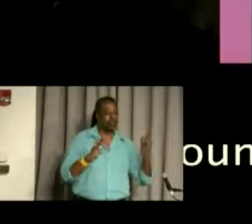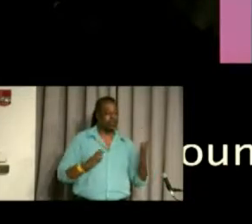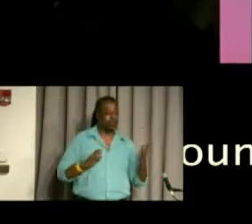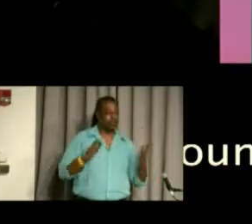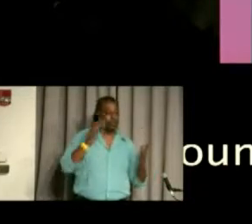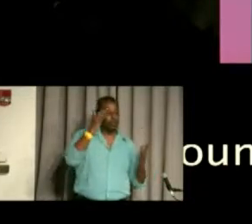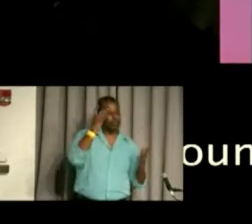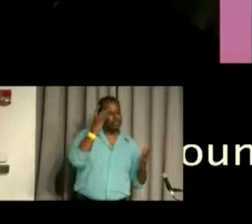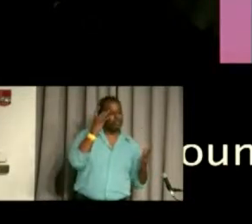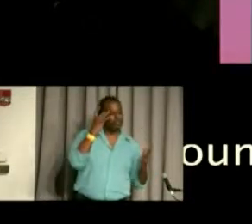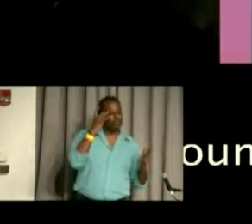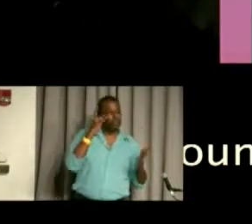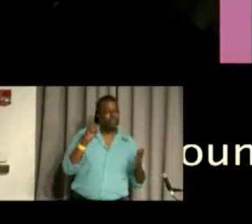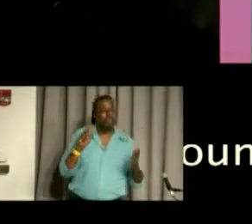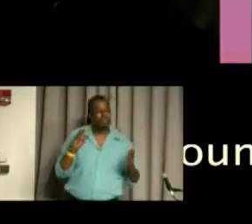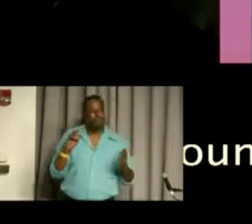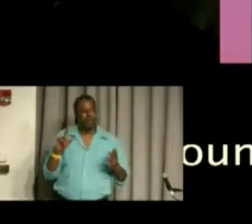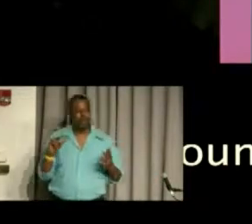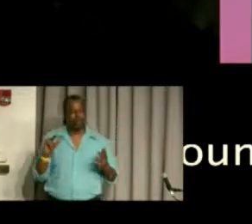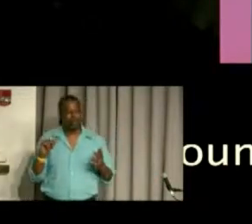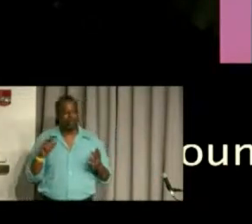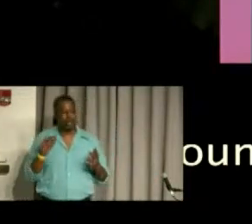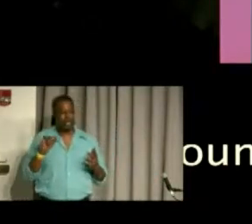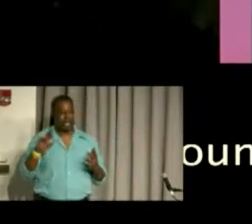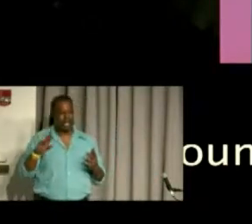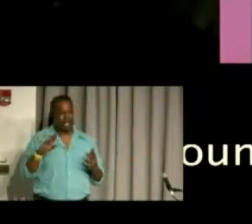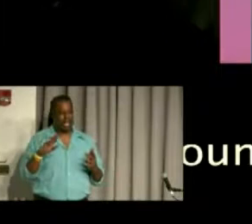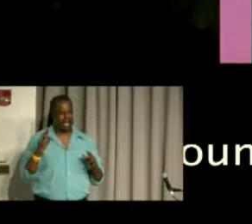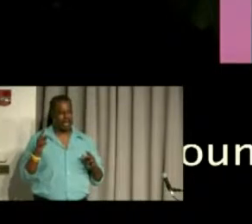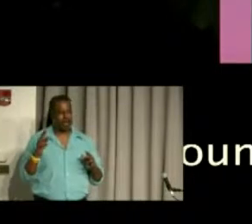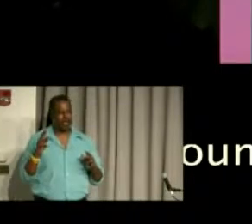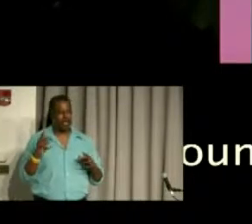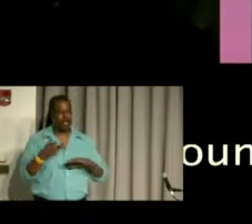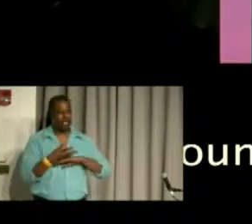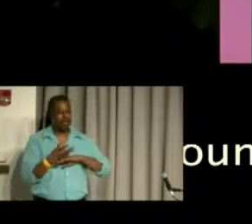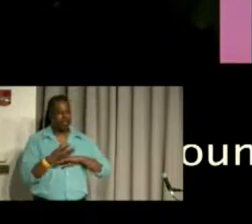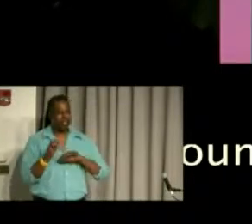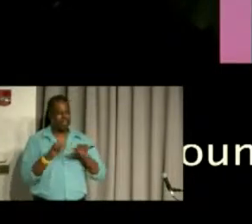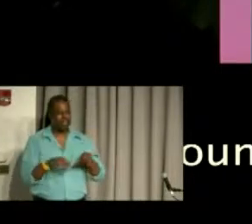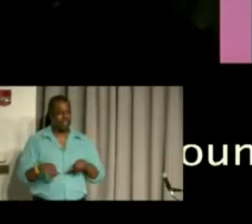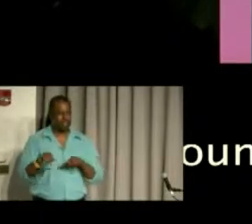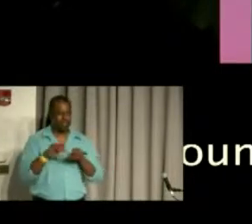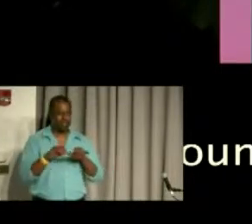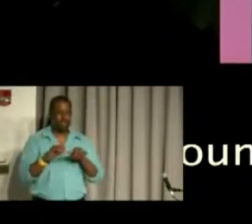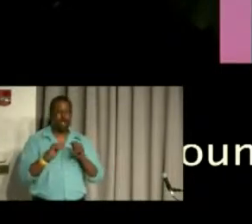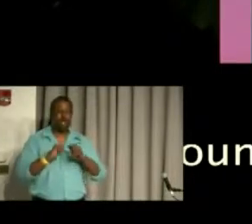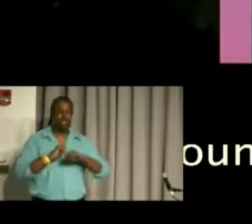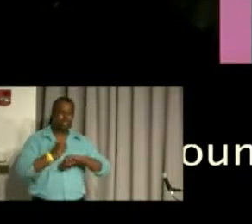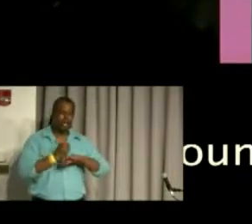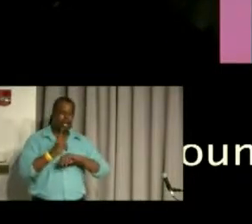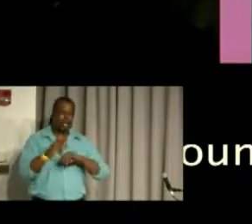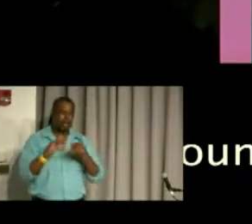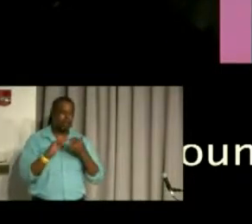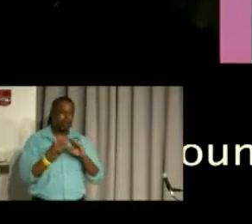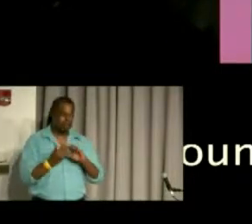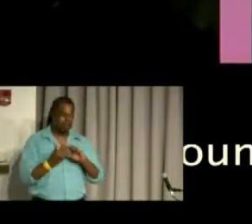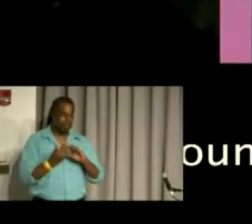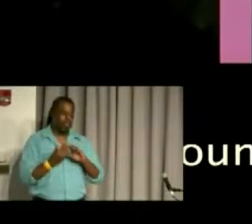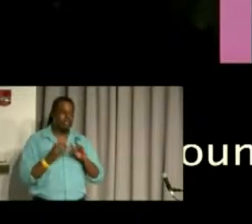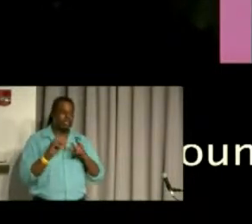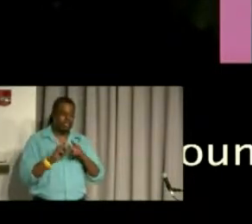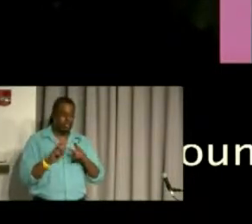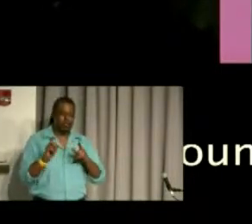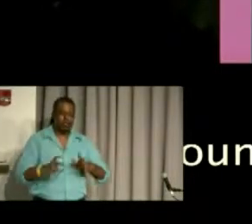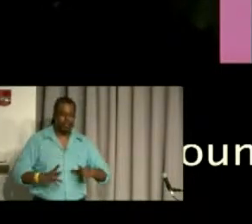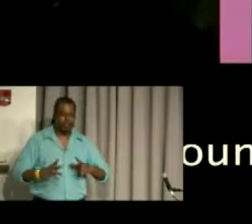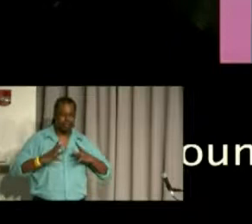And so Louisiana's air emission standards are setting communities up basically to be subjected